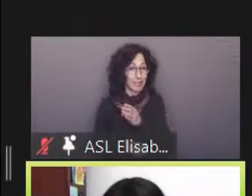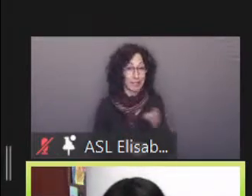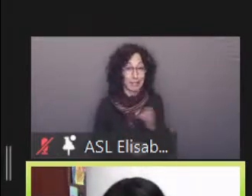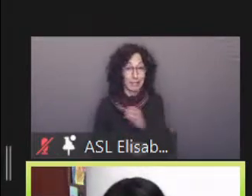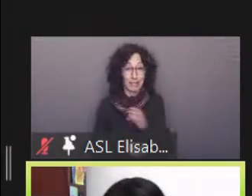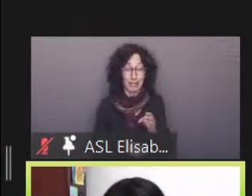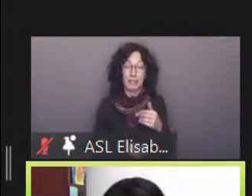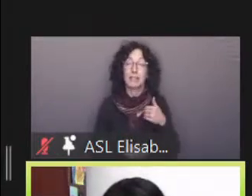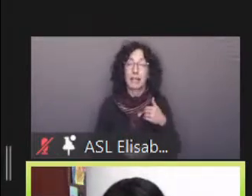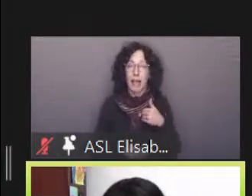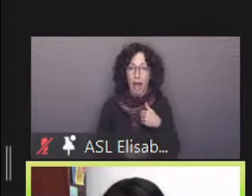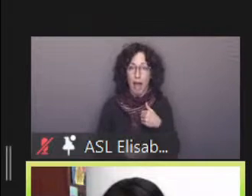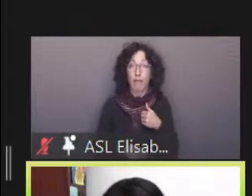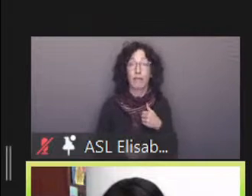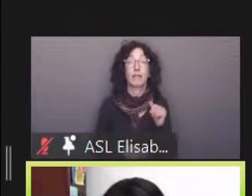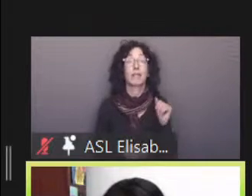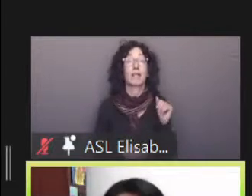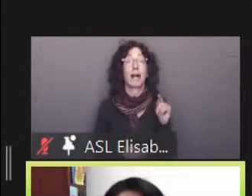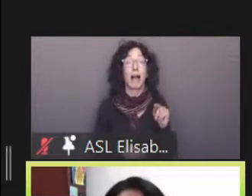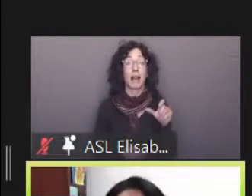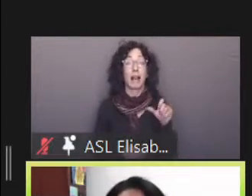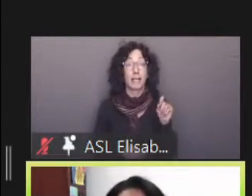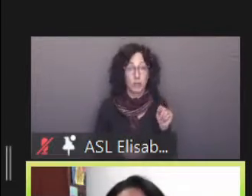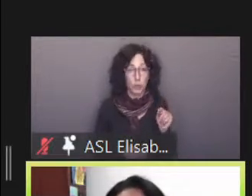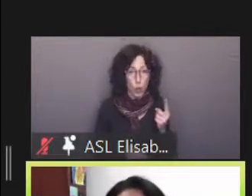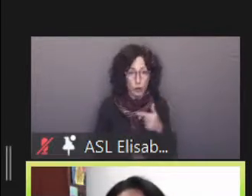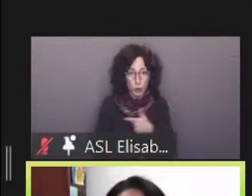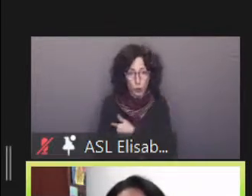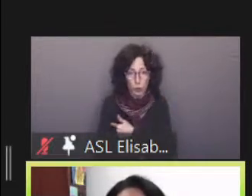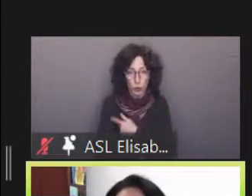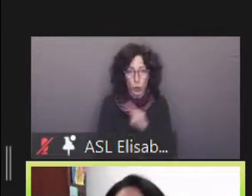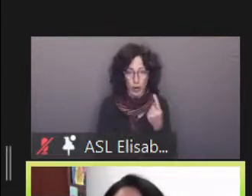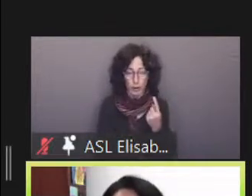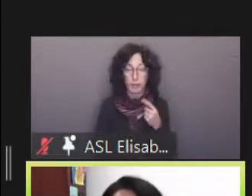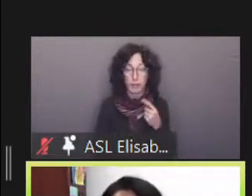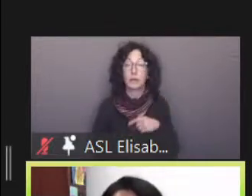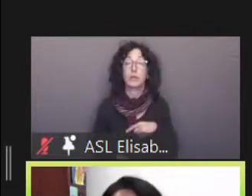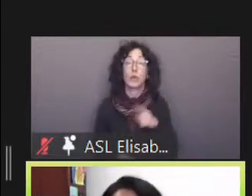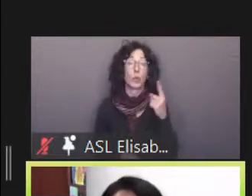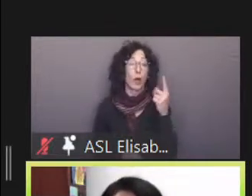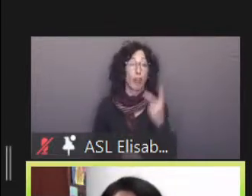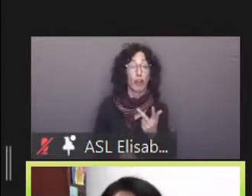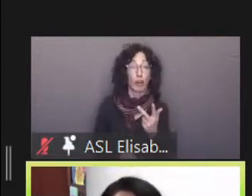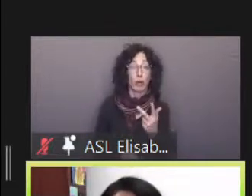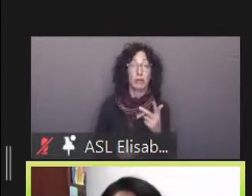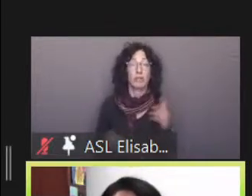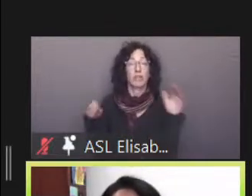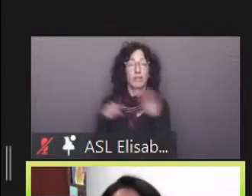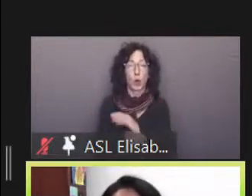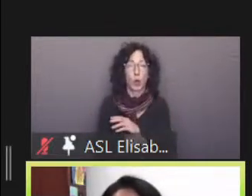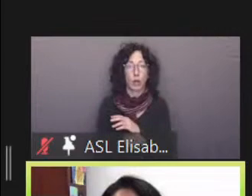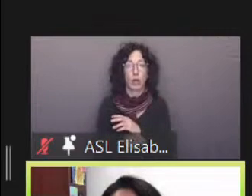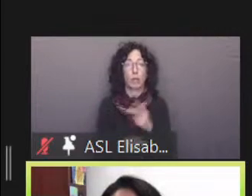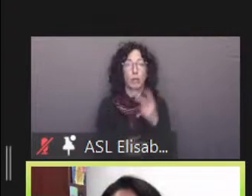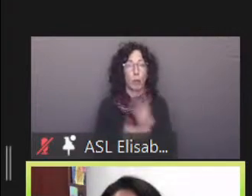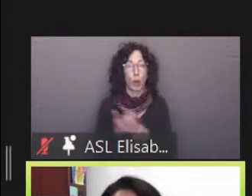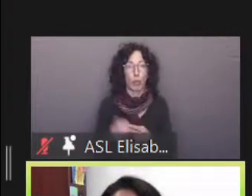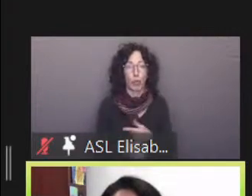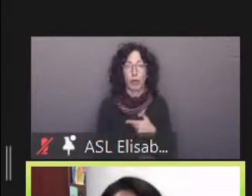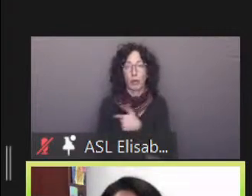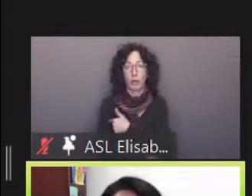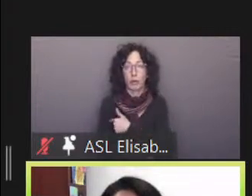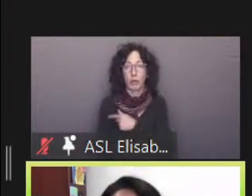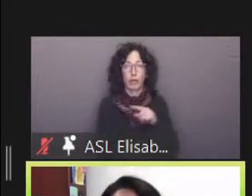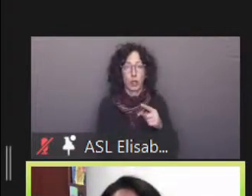of COVID-19 vaccine, and about 1/3 have completed getting vaccine. This is